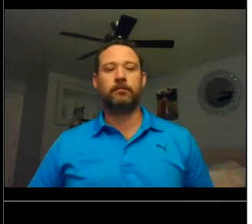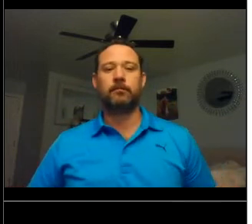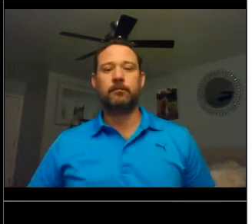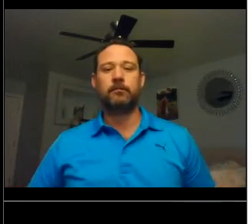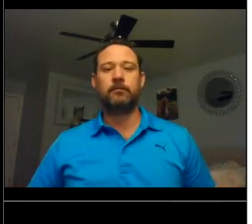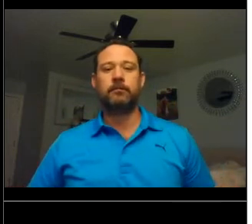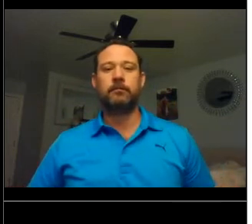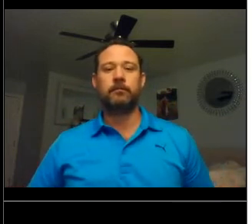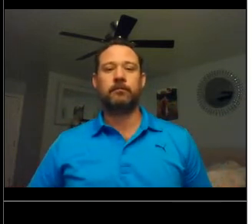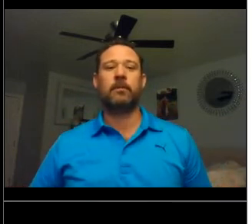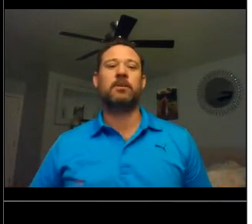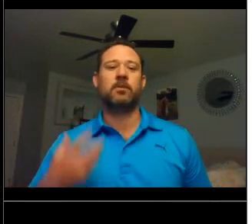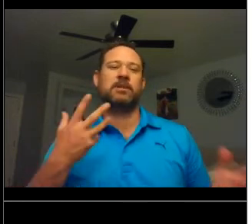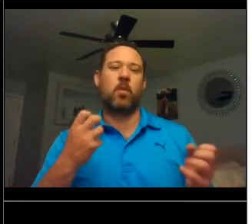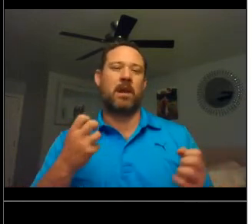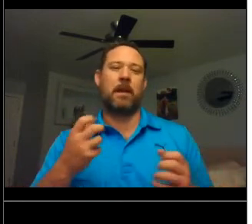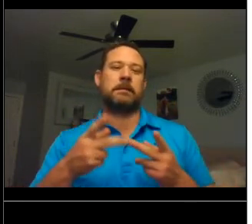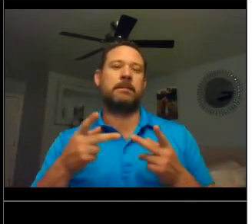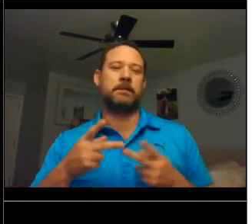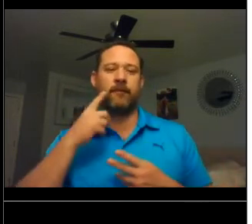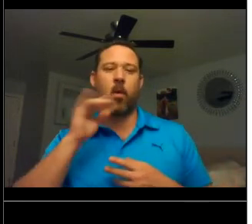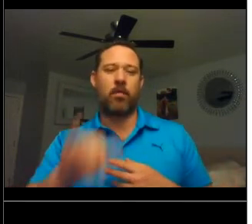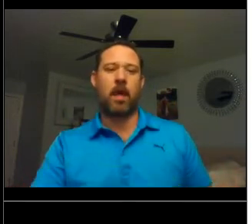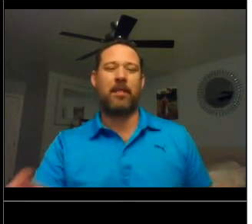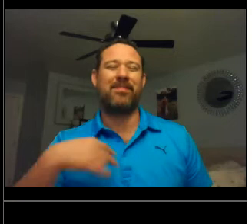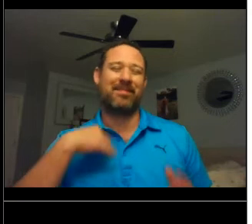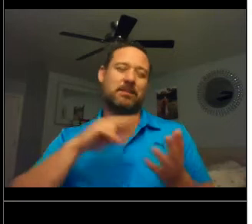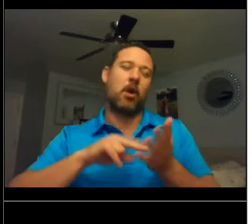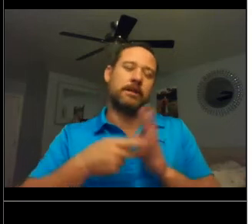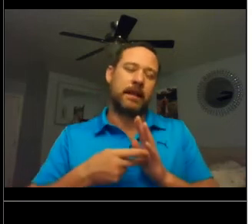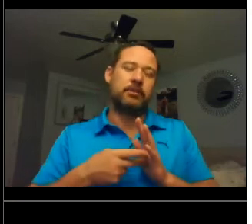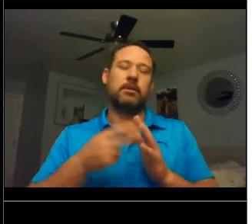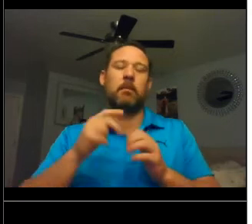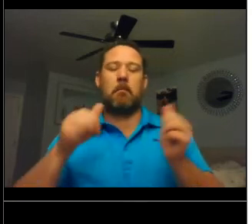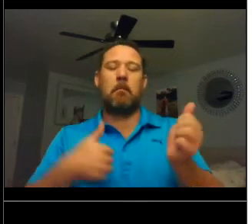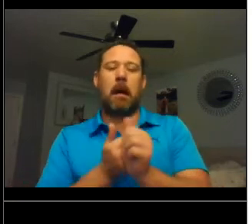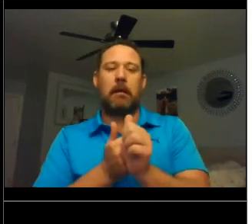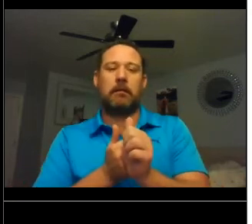space for that, and that's our intention behind